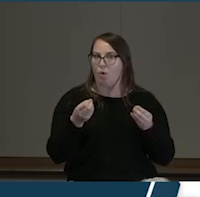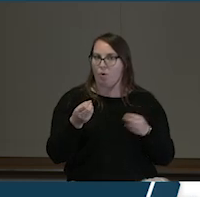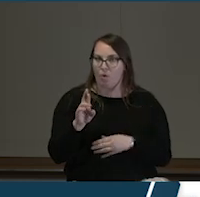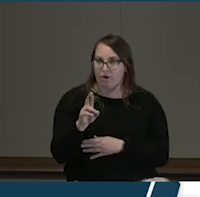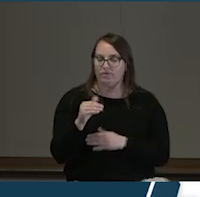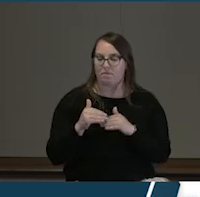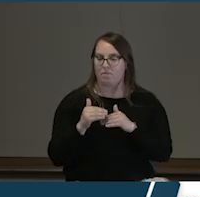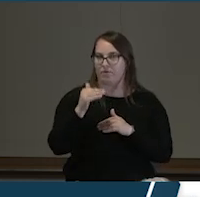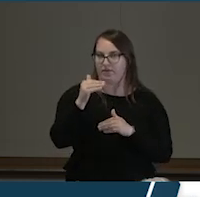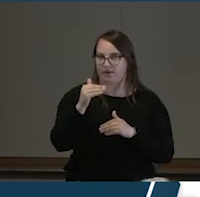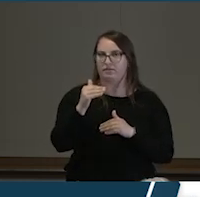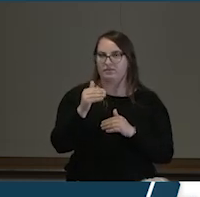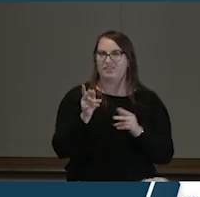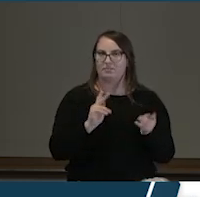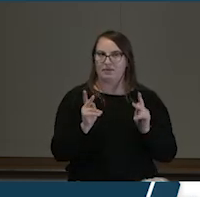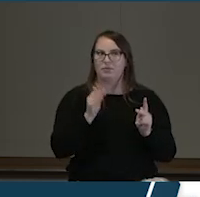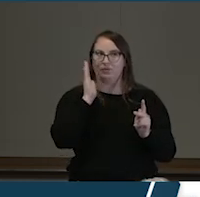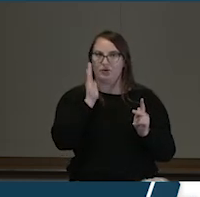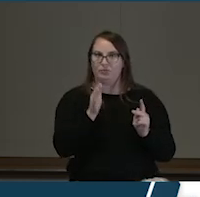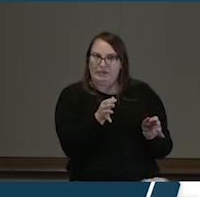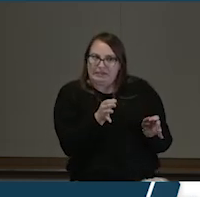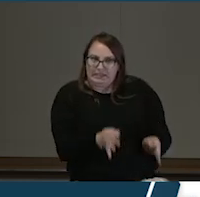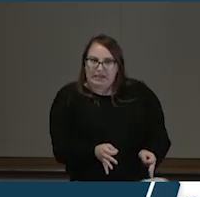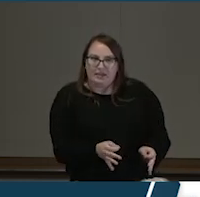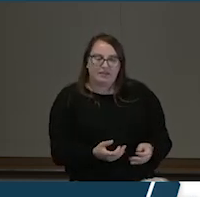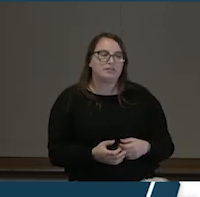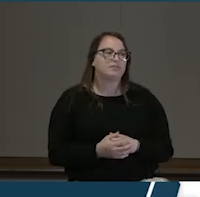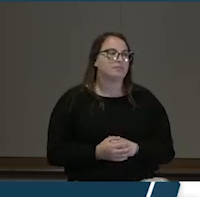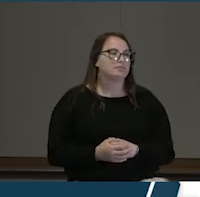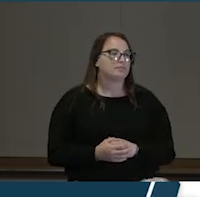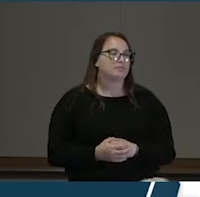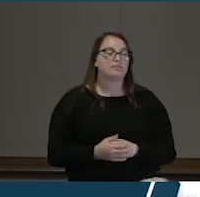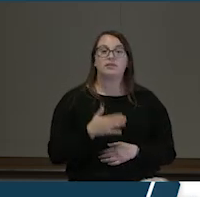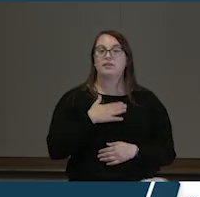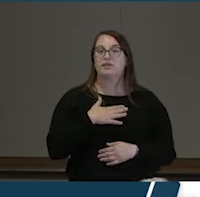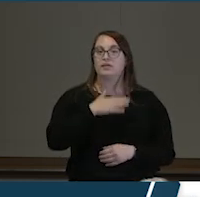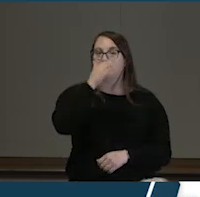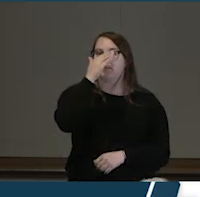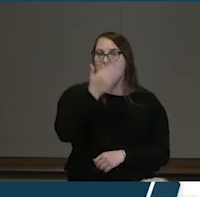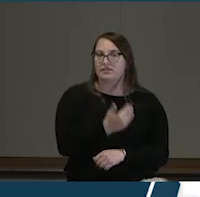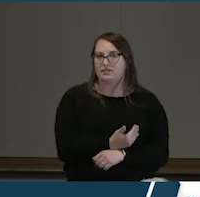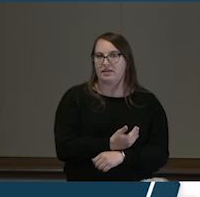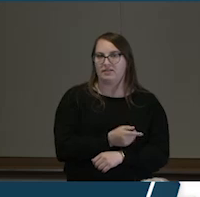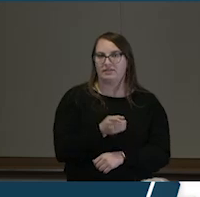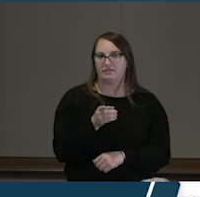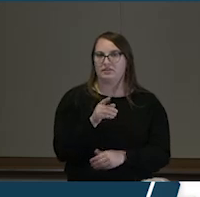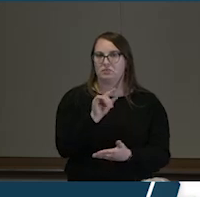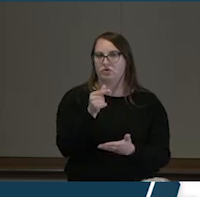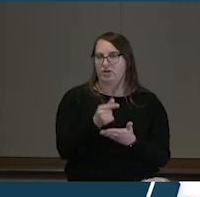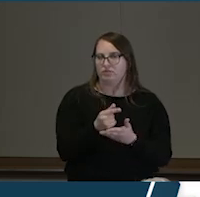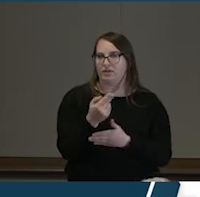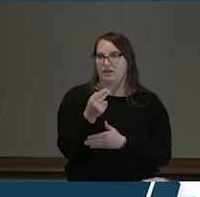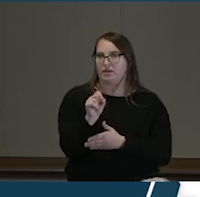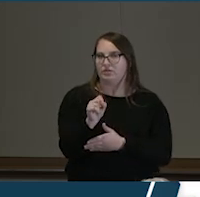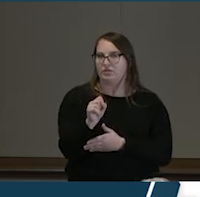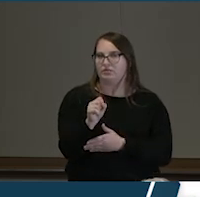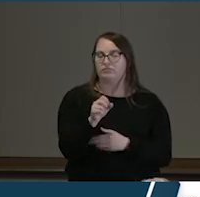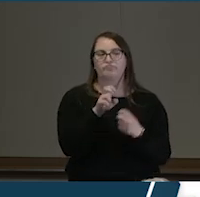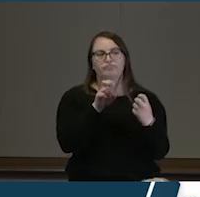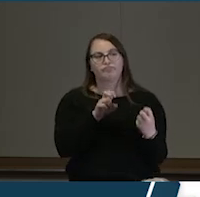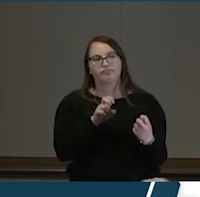make decisions for you. When my son was coming out of high school, we sat and we met with vocational